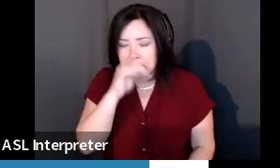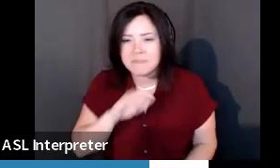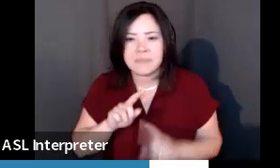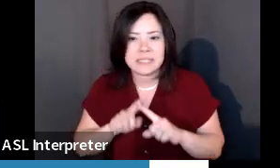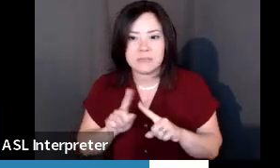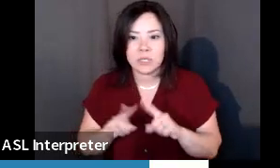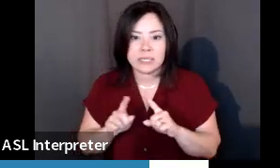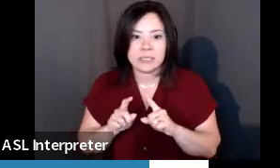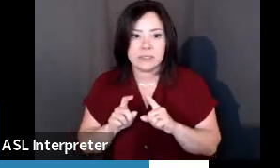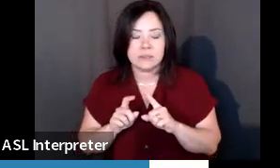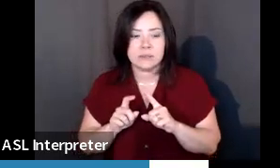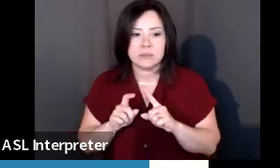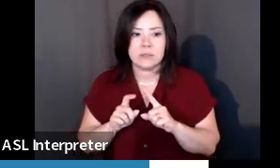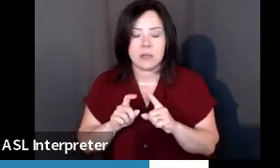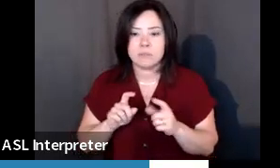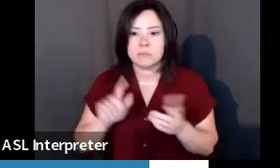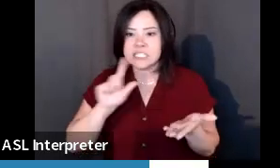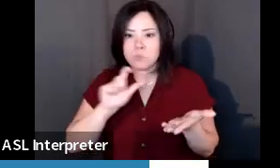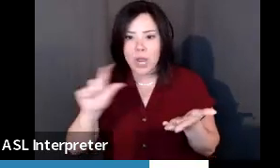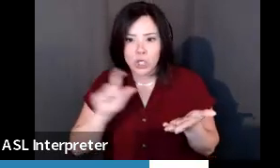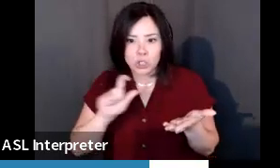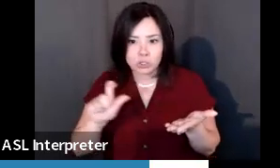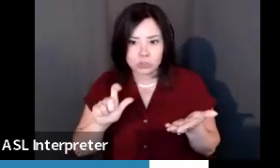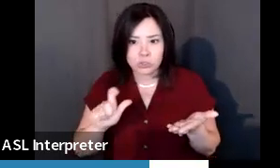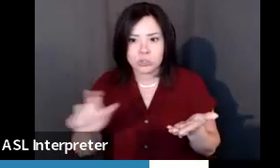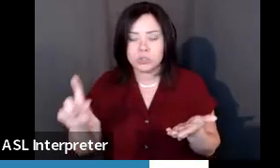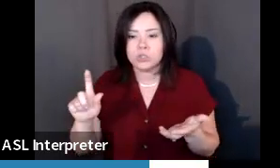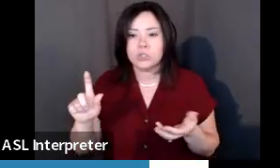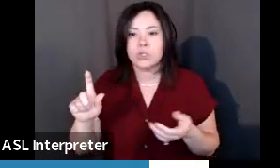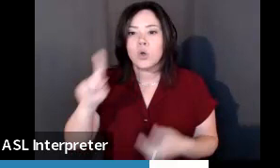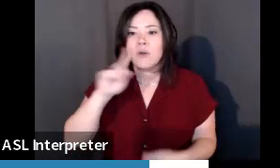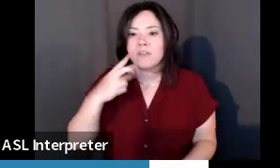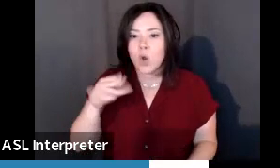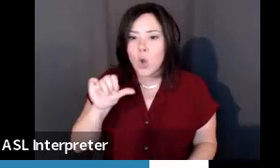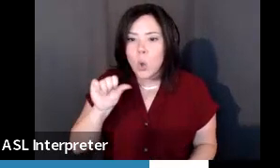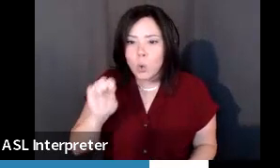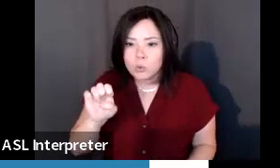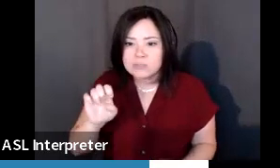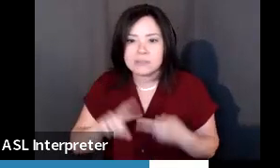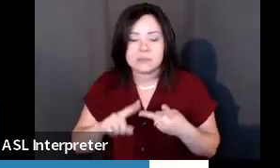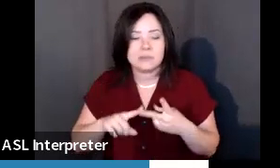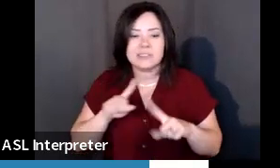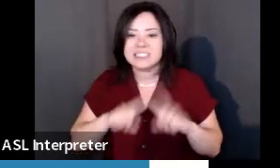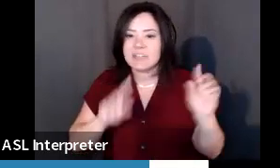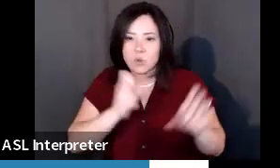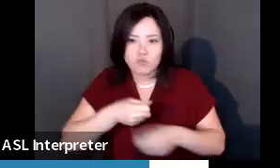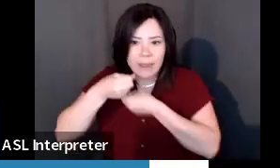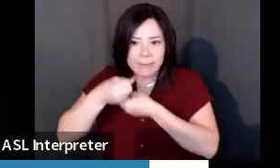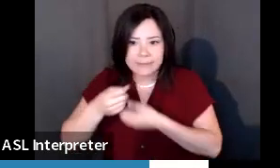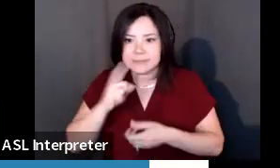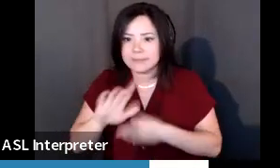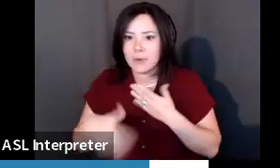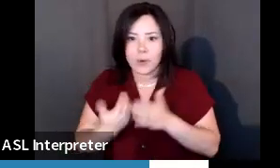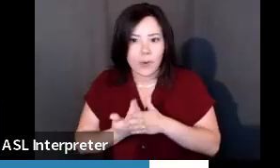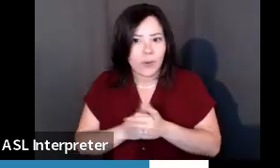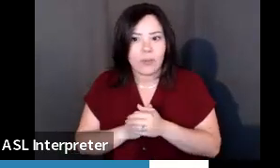Different sprayers. For hose nozzles, we have different rakes. We have all kinds of